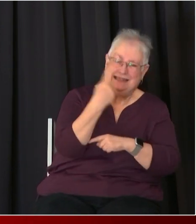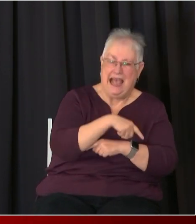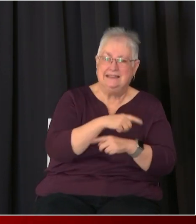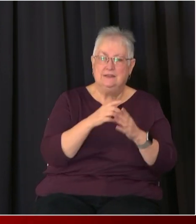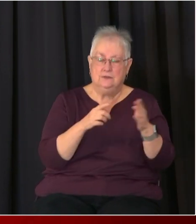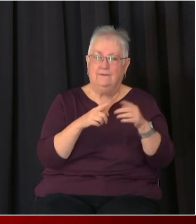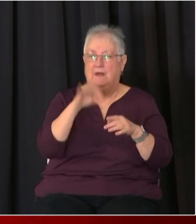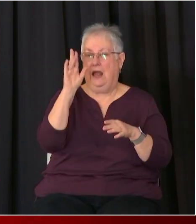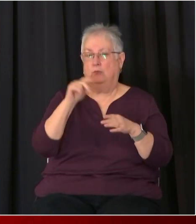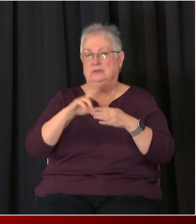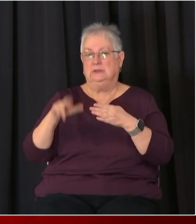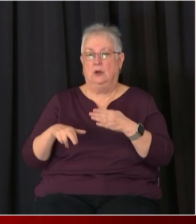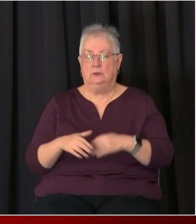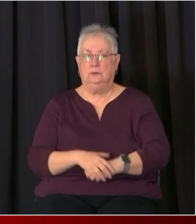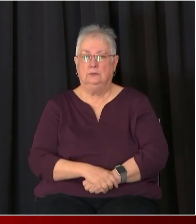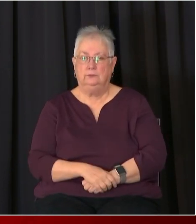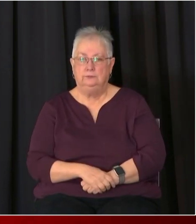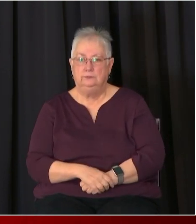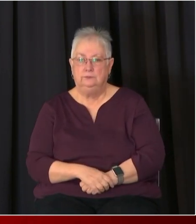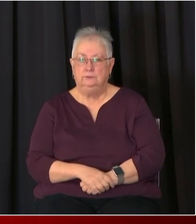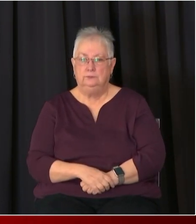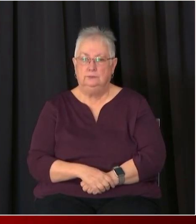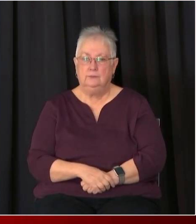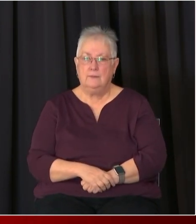does reach a capacity for the day.